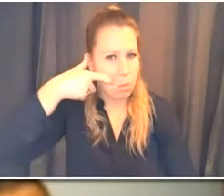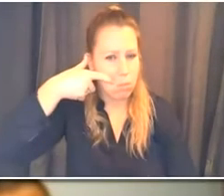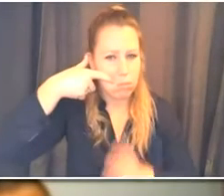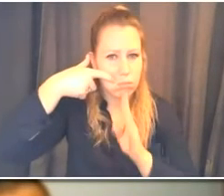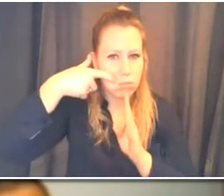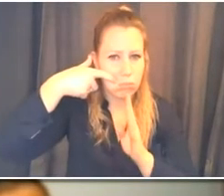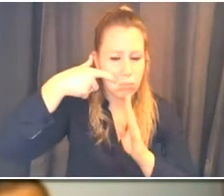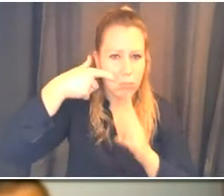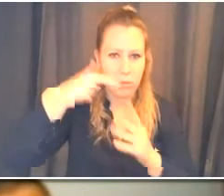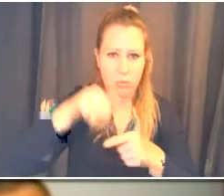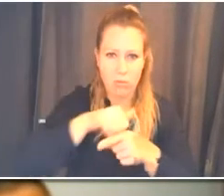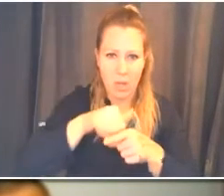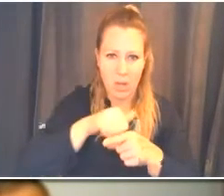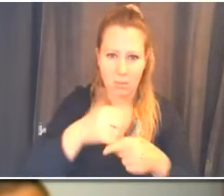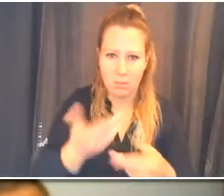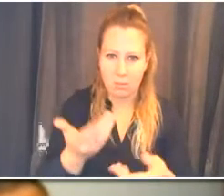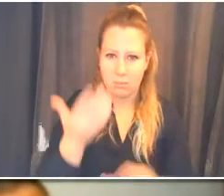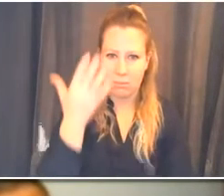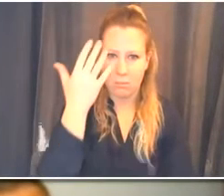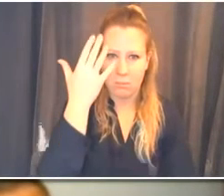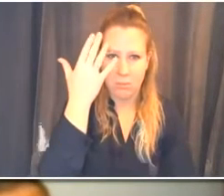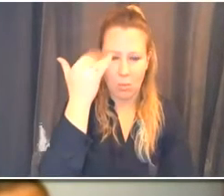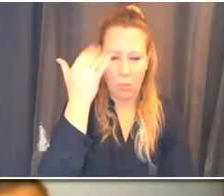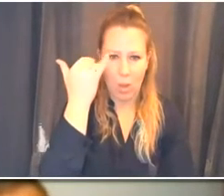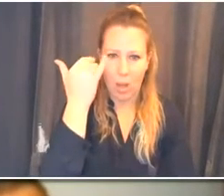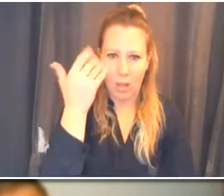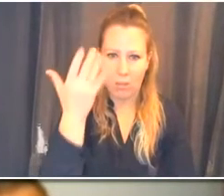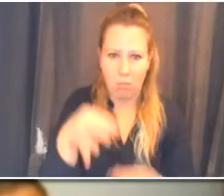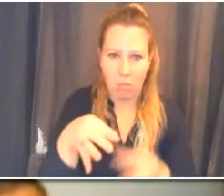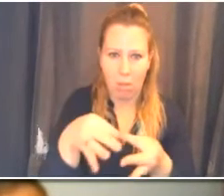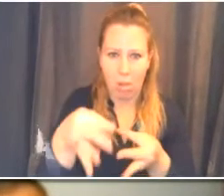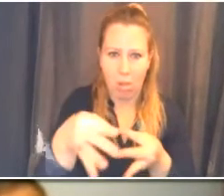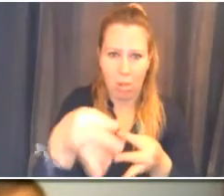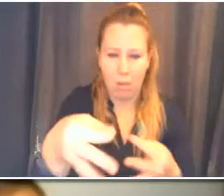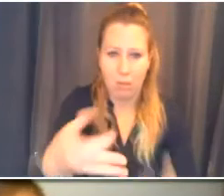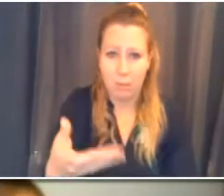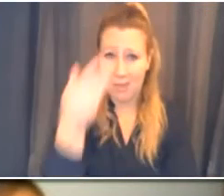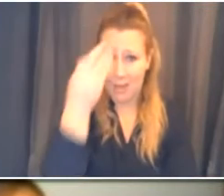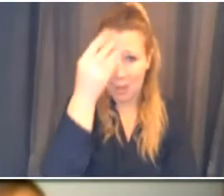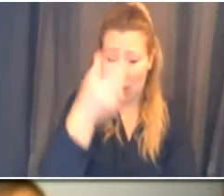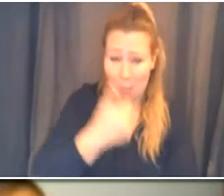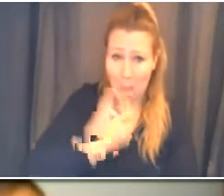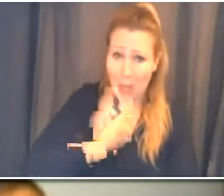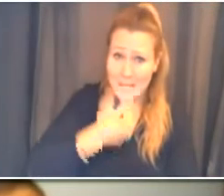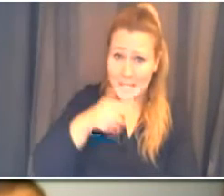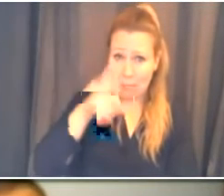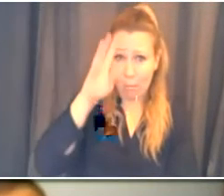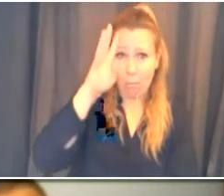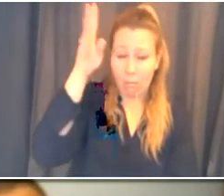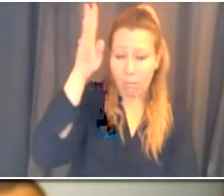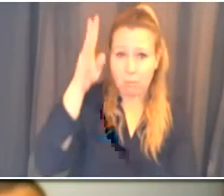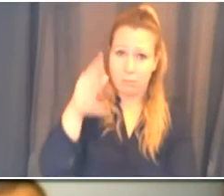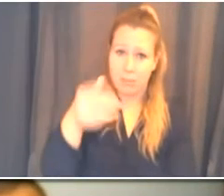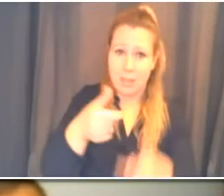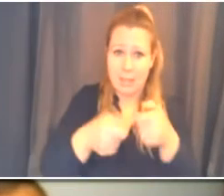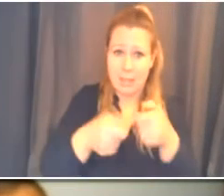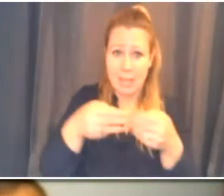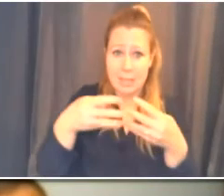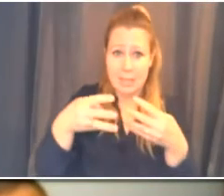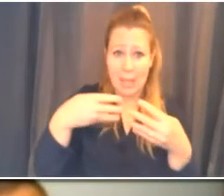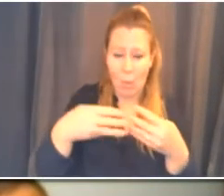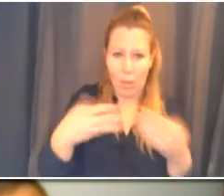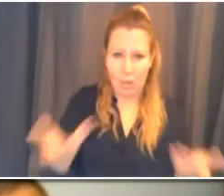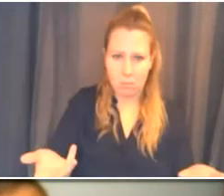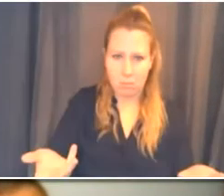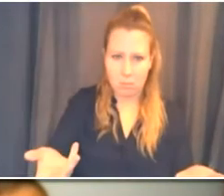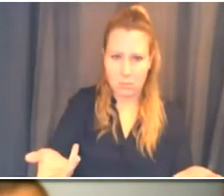I'm I'm certainly not the person qualified or running the project to answer that question for you um I know that there